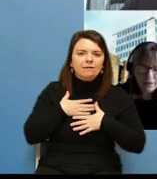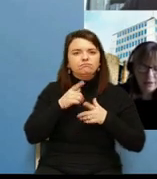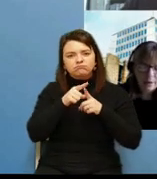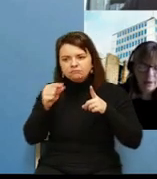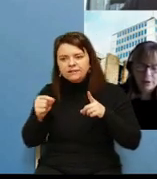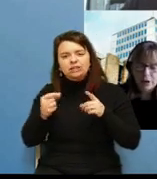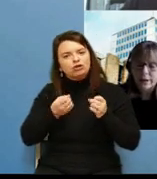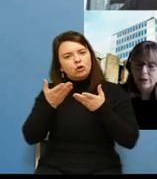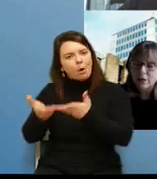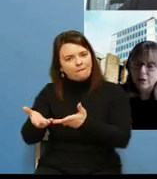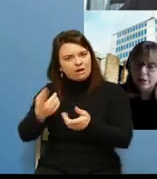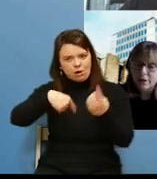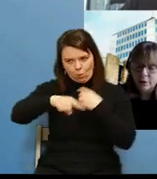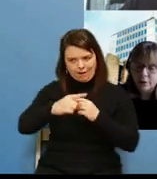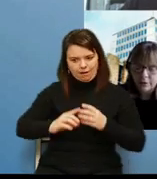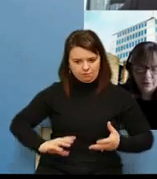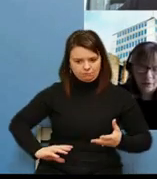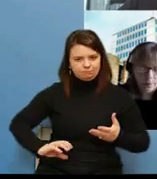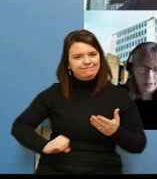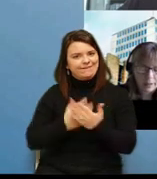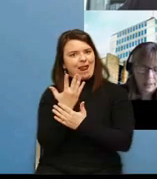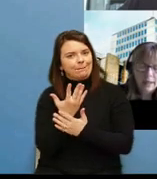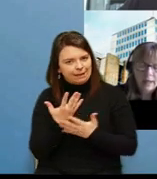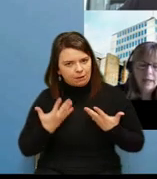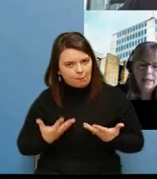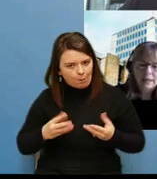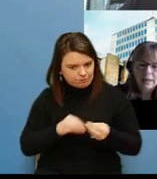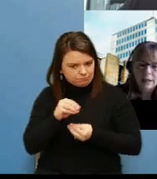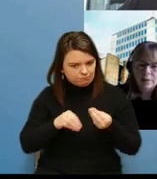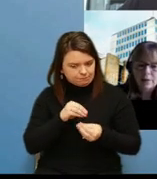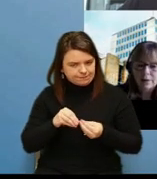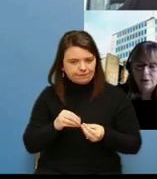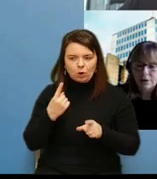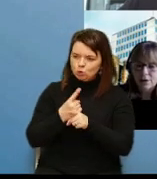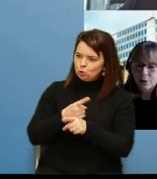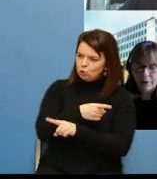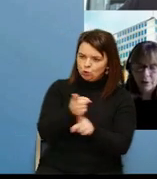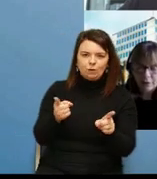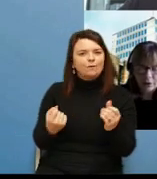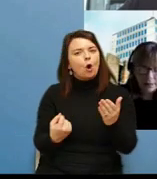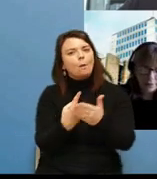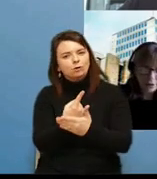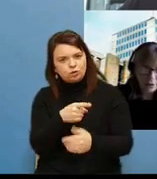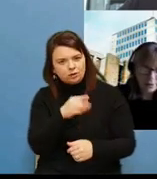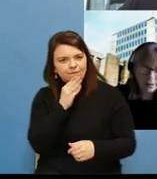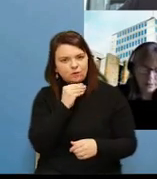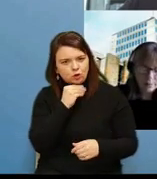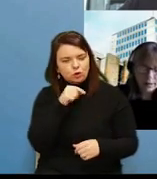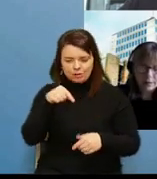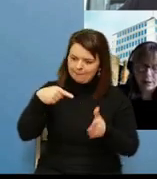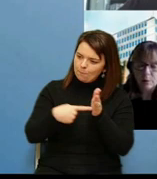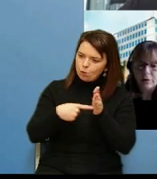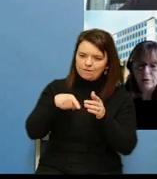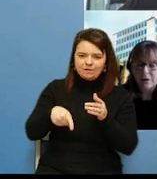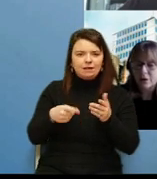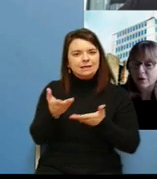NCC's Healthy Behaviour Change digital offer that we're currently developing, and talk to you about the opportunities for its use,